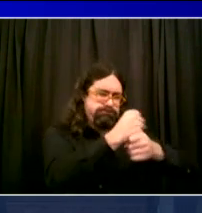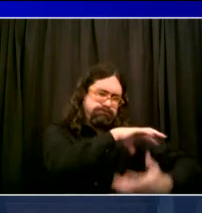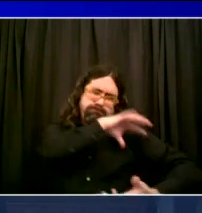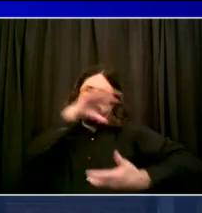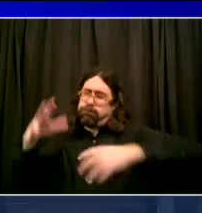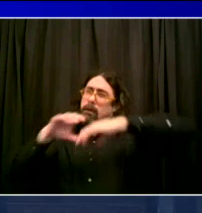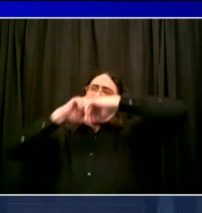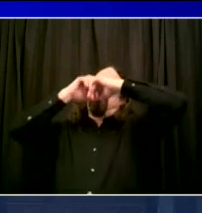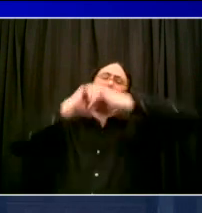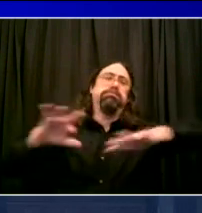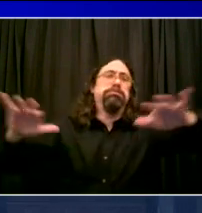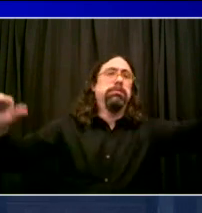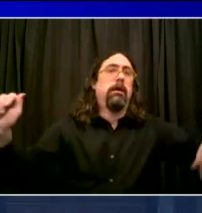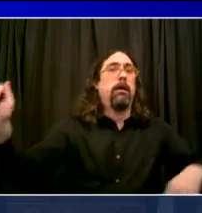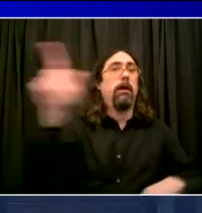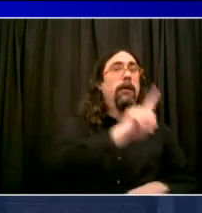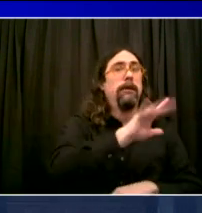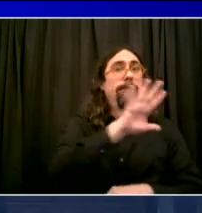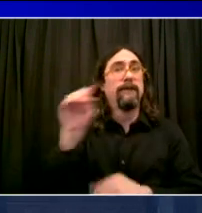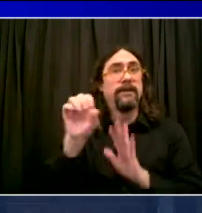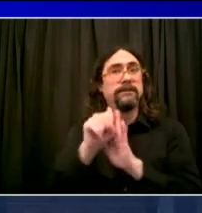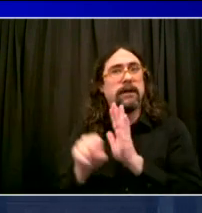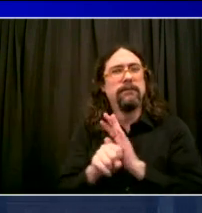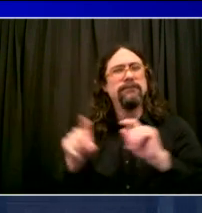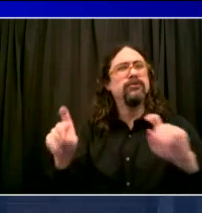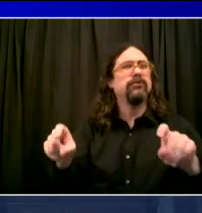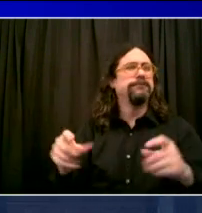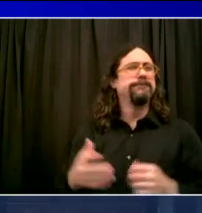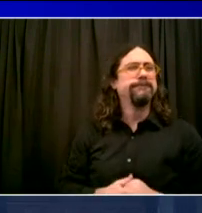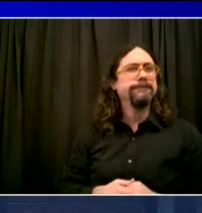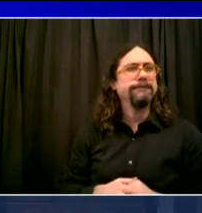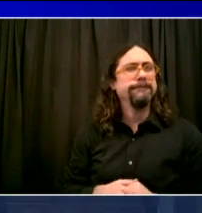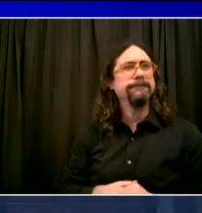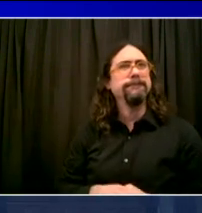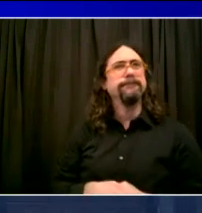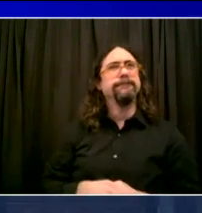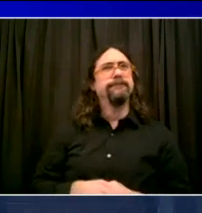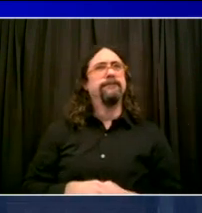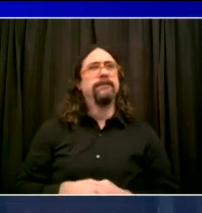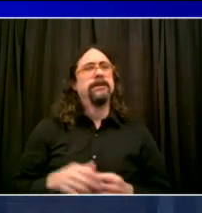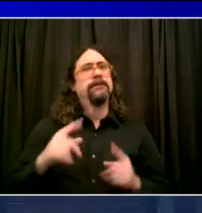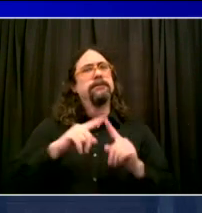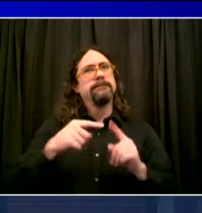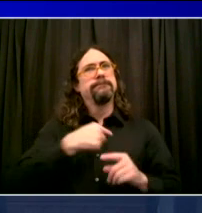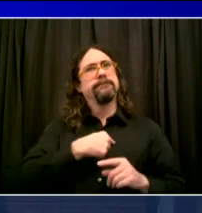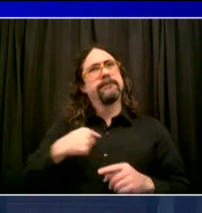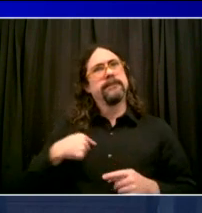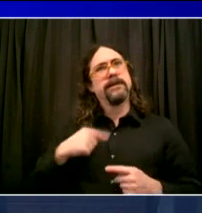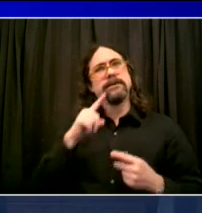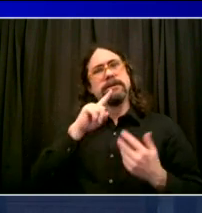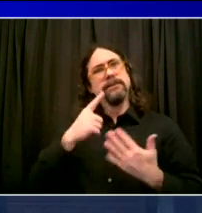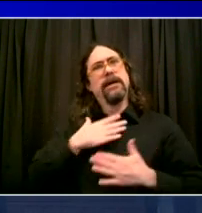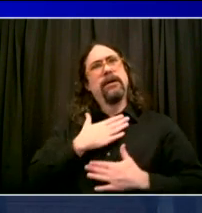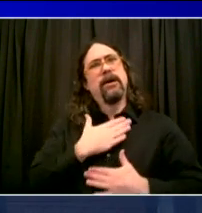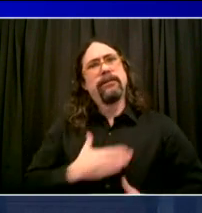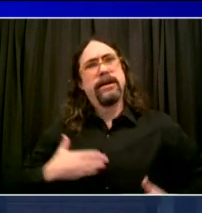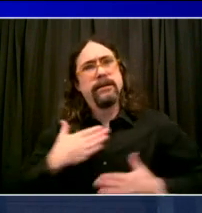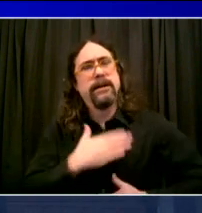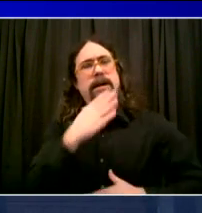moving, even with the supply problem. So this week, we have an update on our Department of